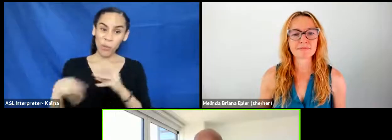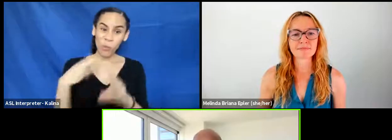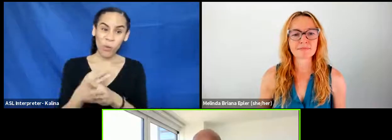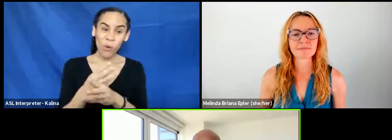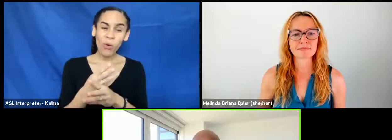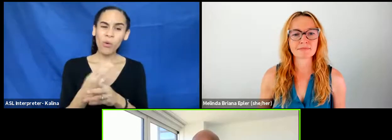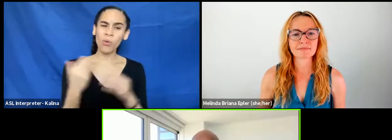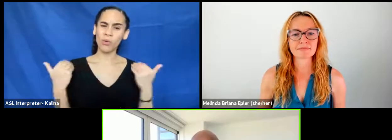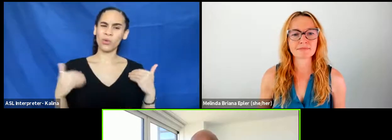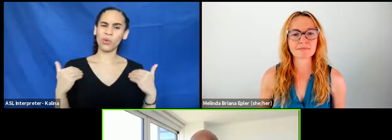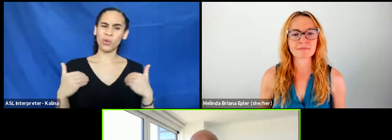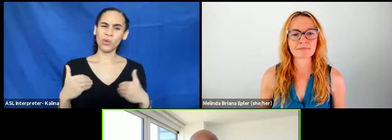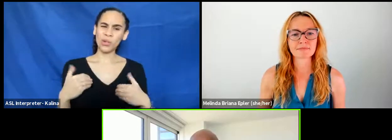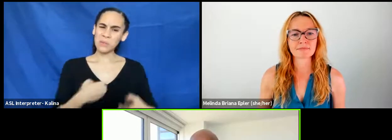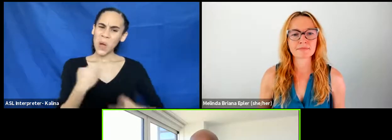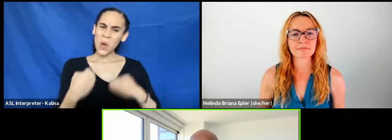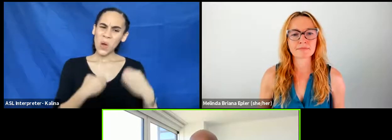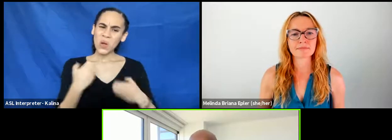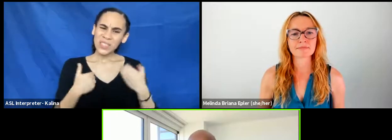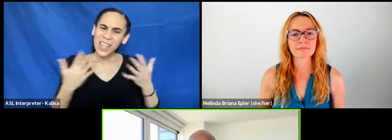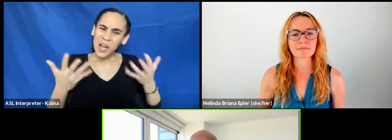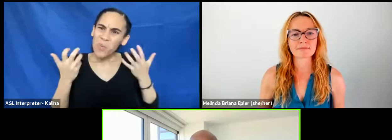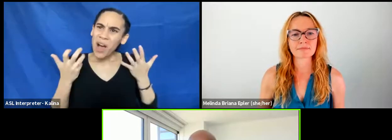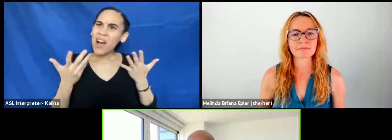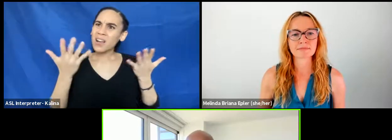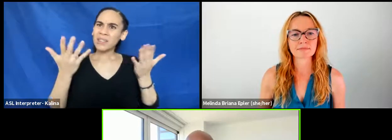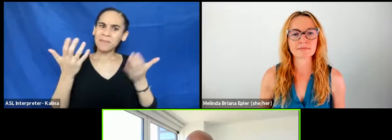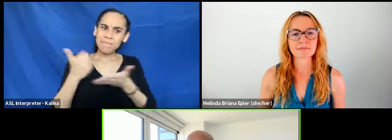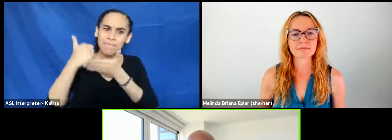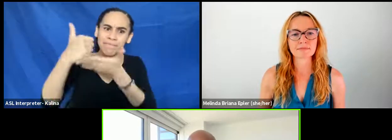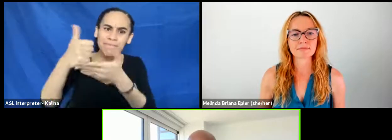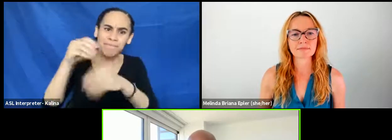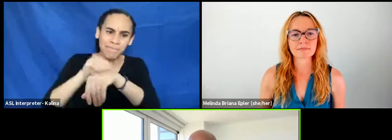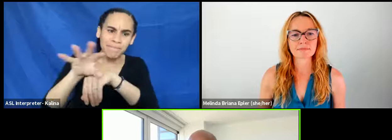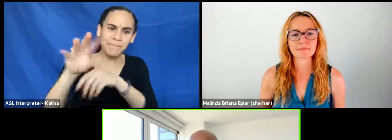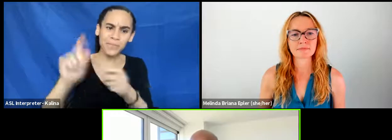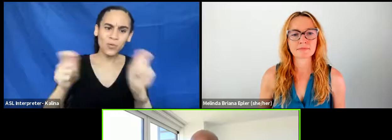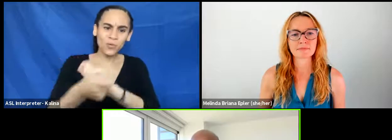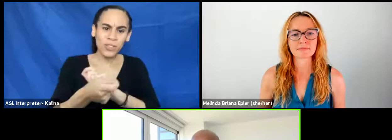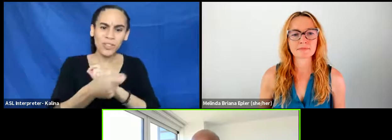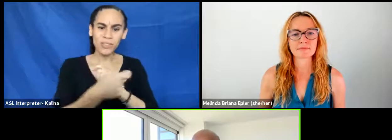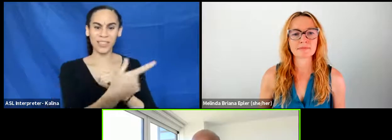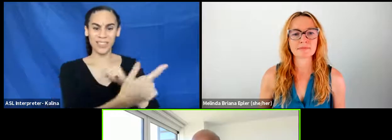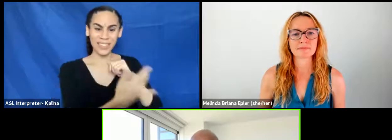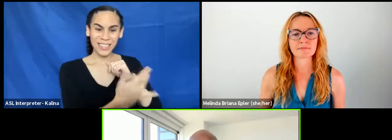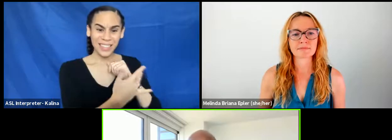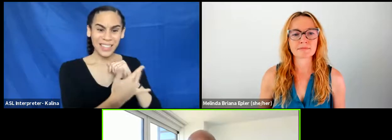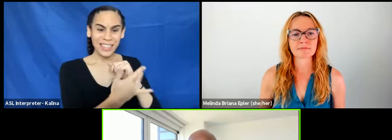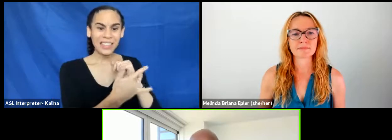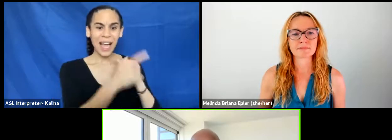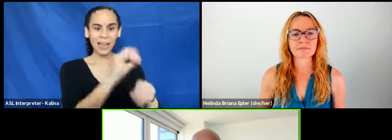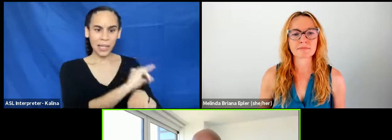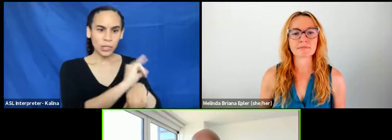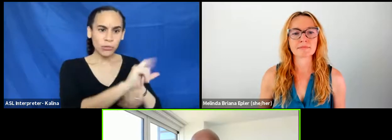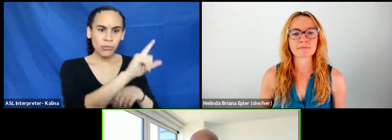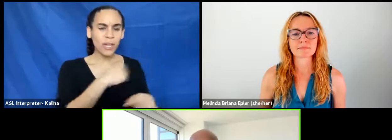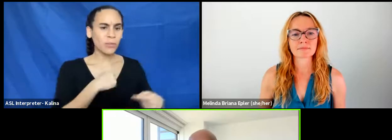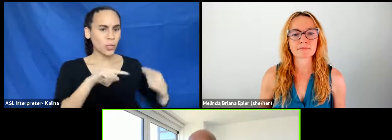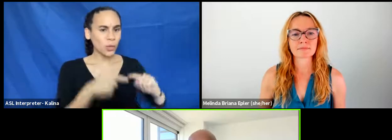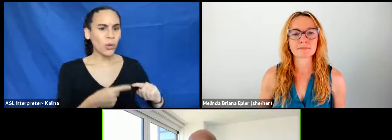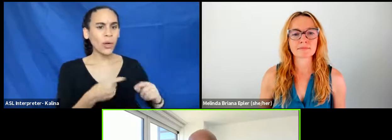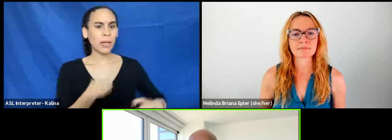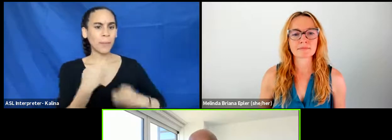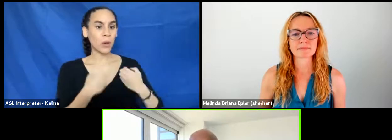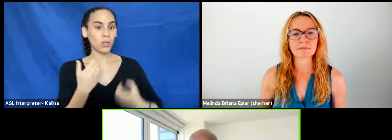like hurting emotionally because you want to change. In the tech industry, you're hurting emotionally because of life. I do have